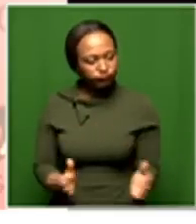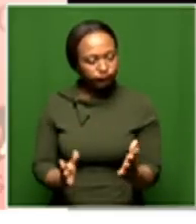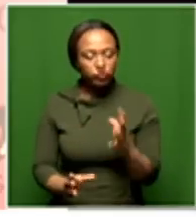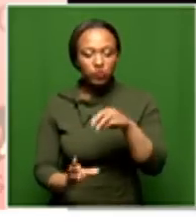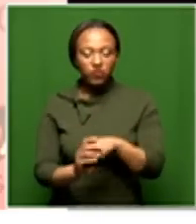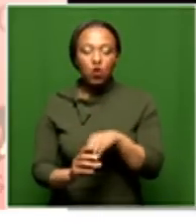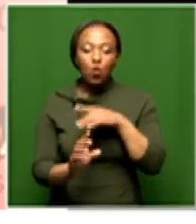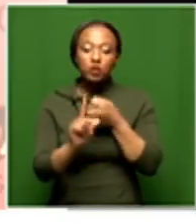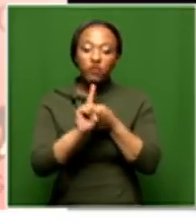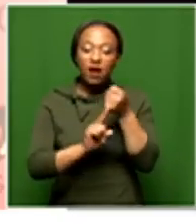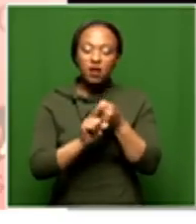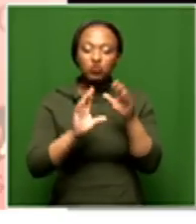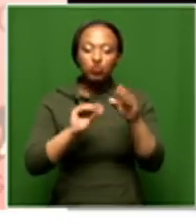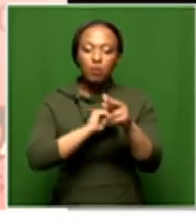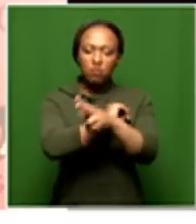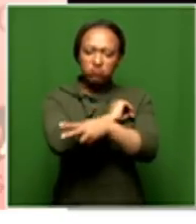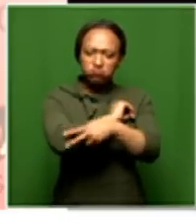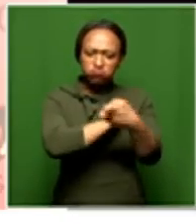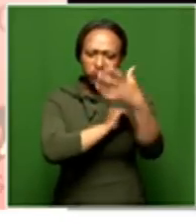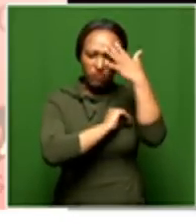against destruction of public property.